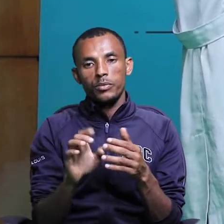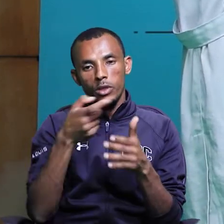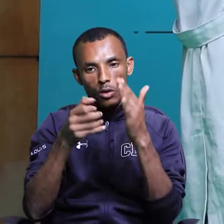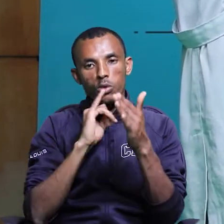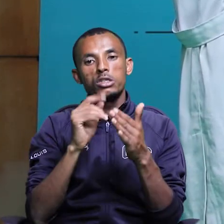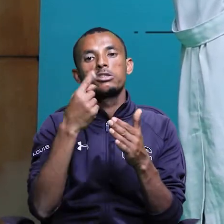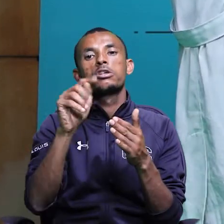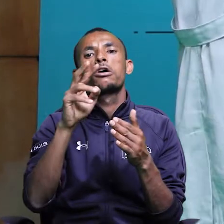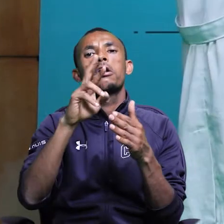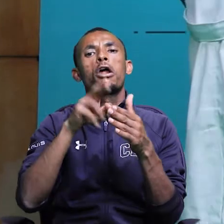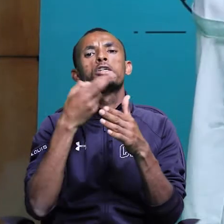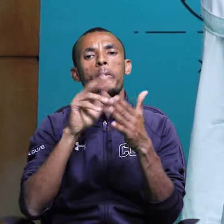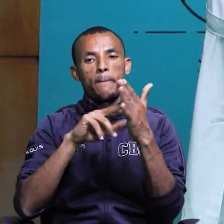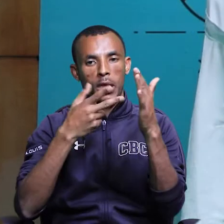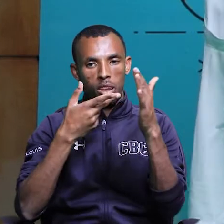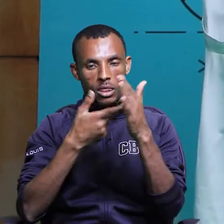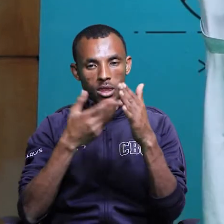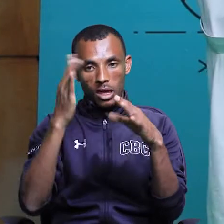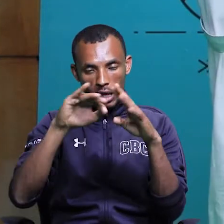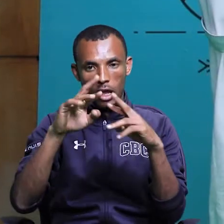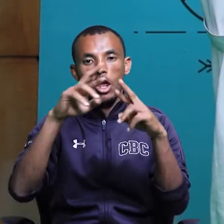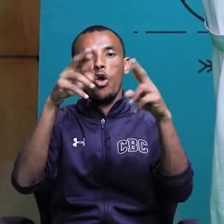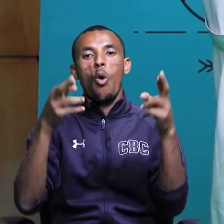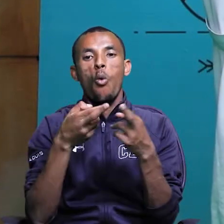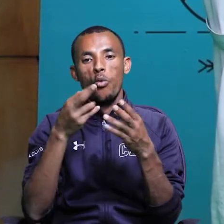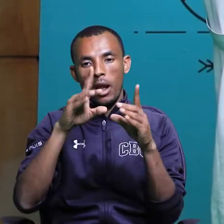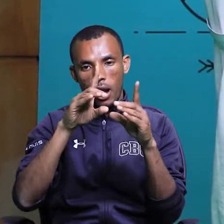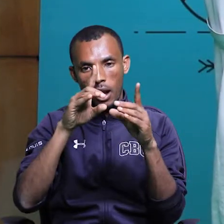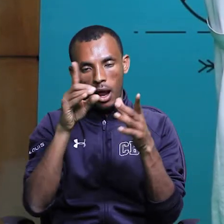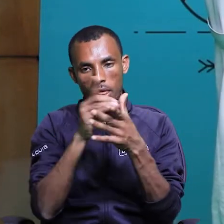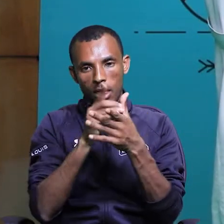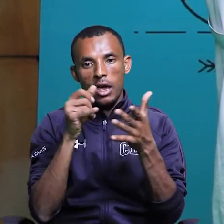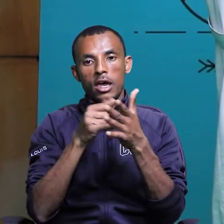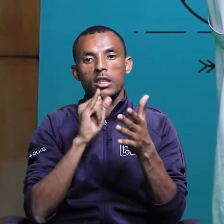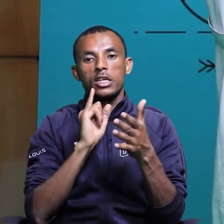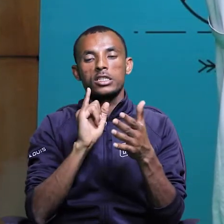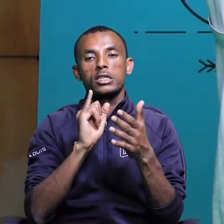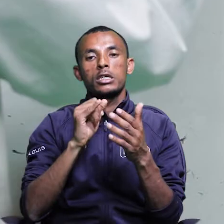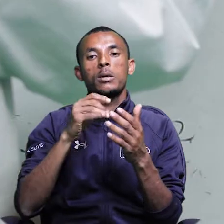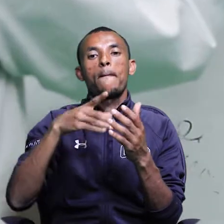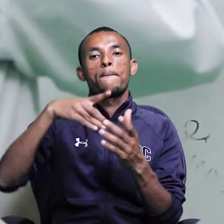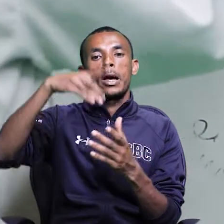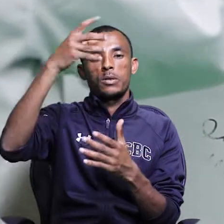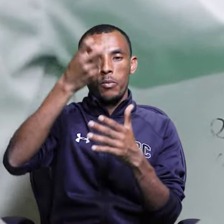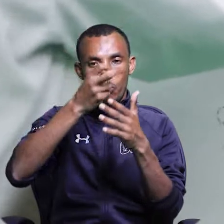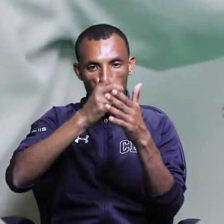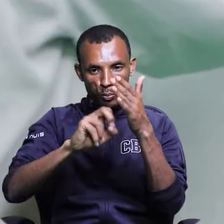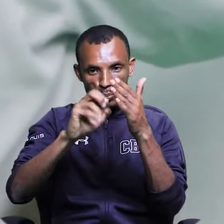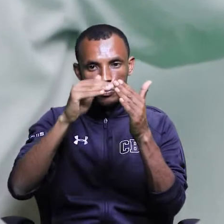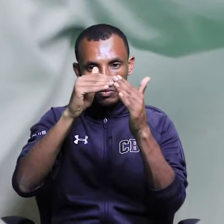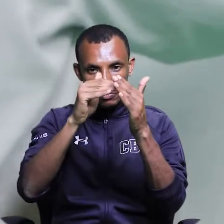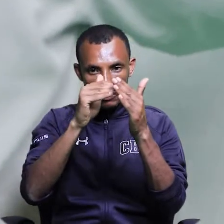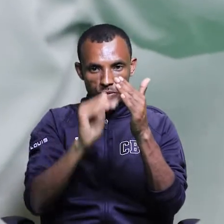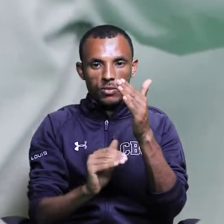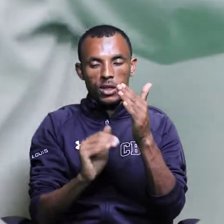range? In a raw data, range, it is maximum value of a value minus minimum value